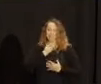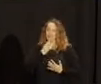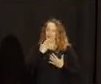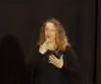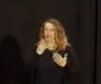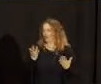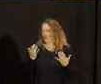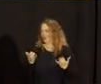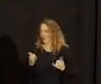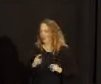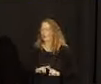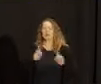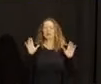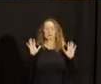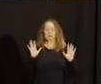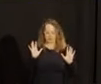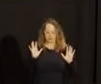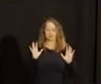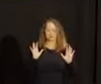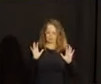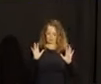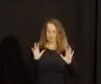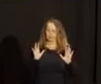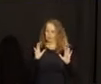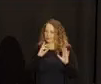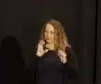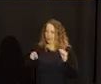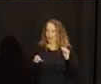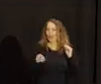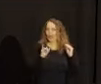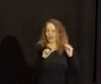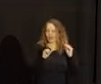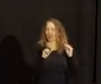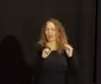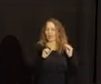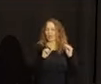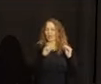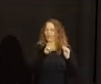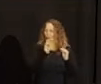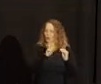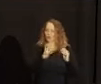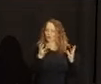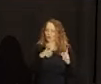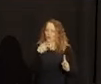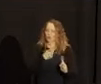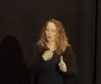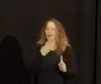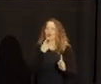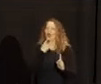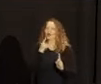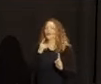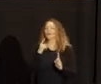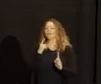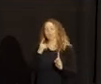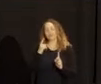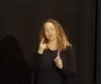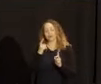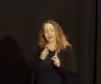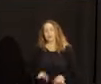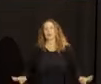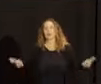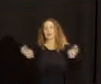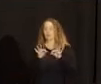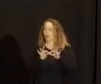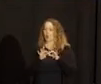today. But building on that and to answer your question, Jennifer, I think it's really important that we talk about what